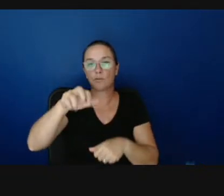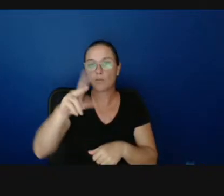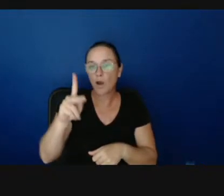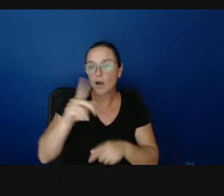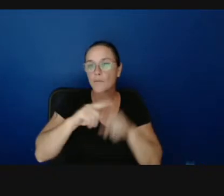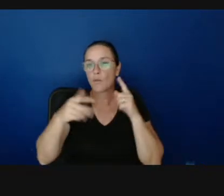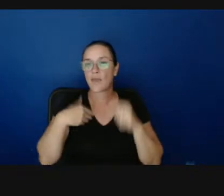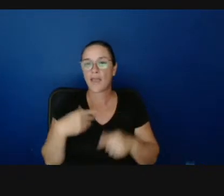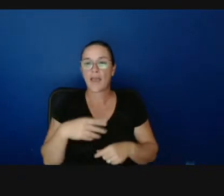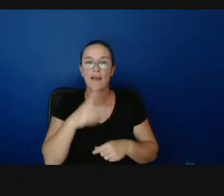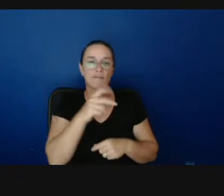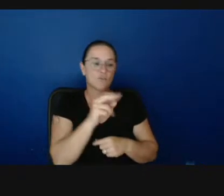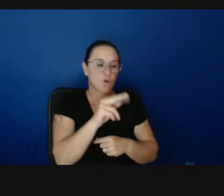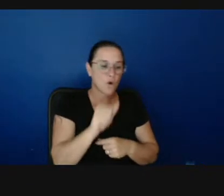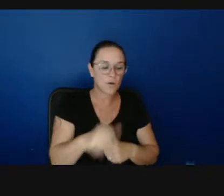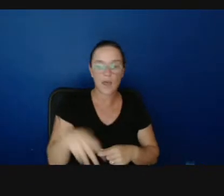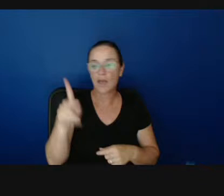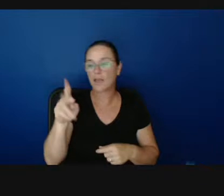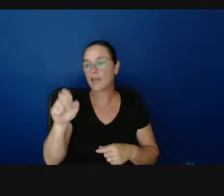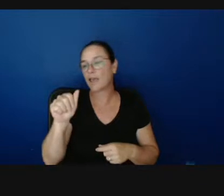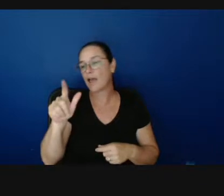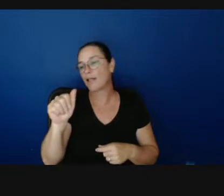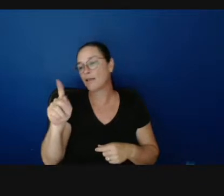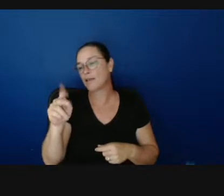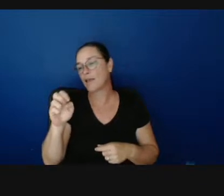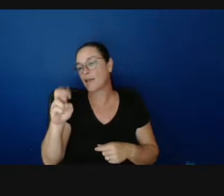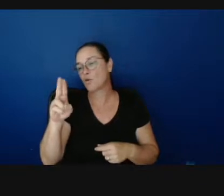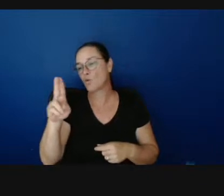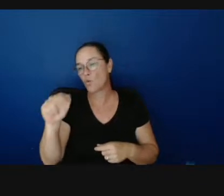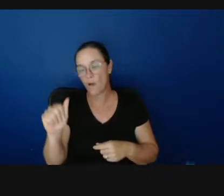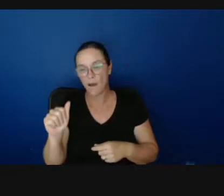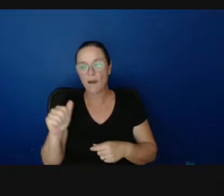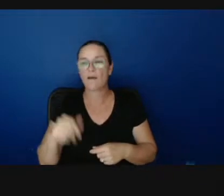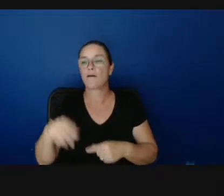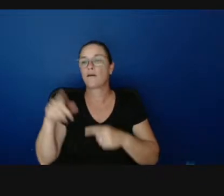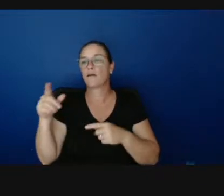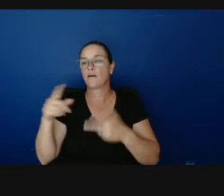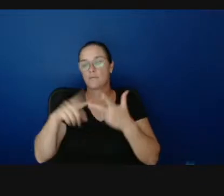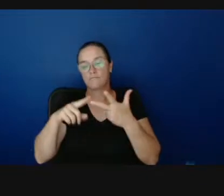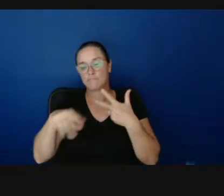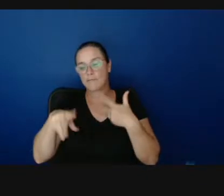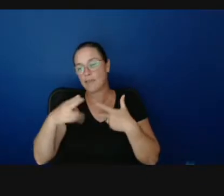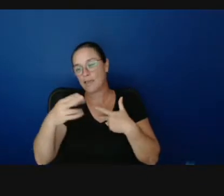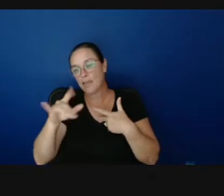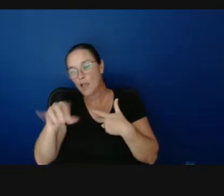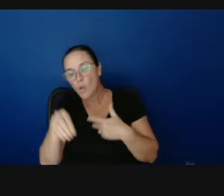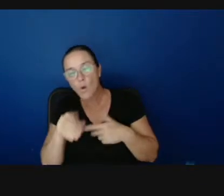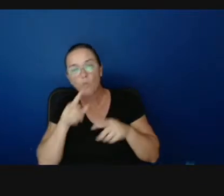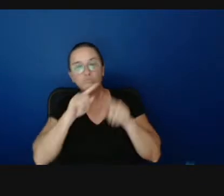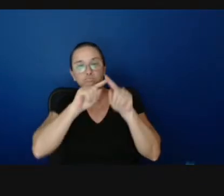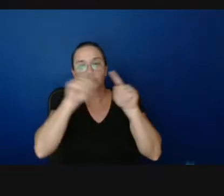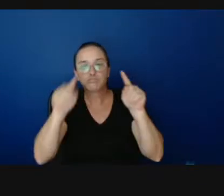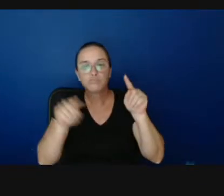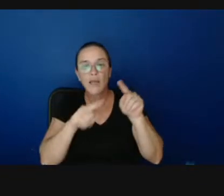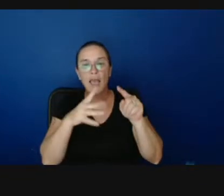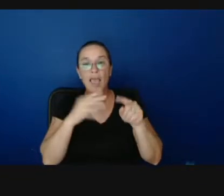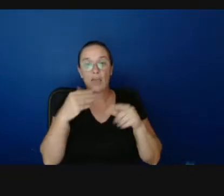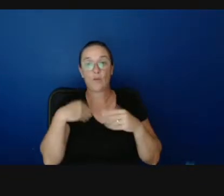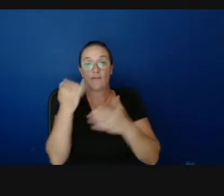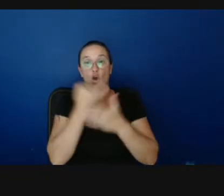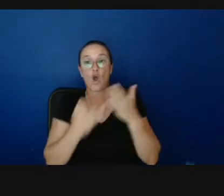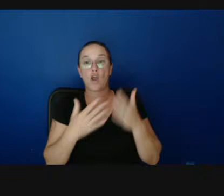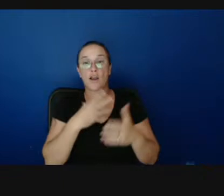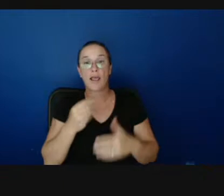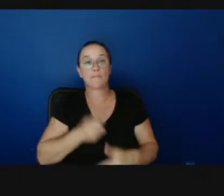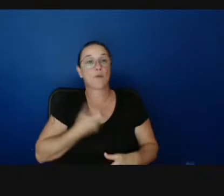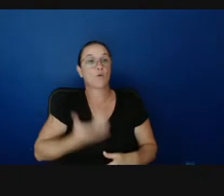Kona, Kealakekua, around the island, Hilo, and we are also doing an art and poetry contest. So if